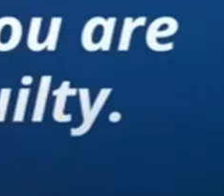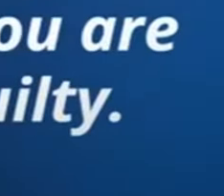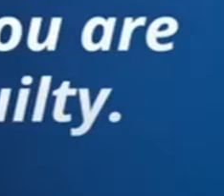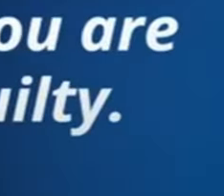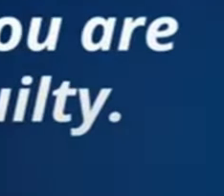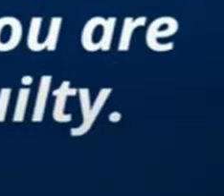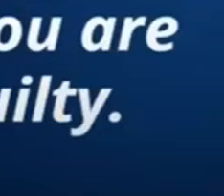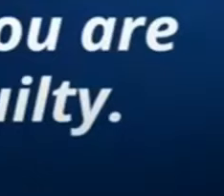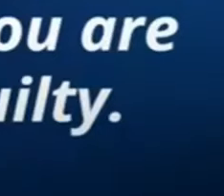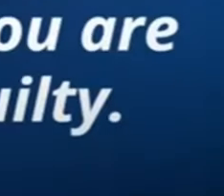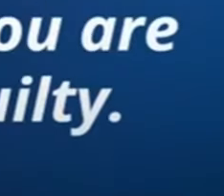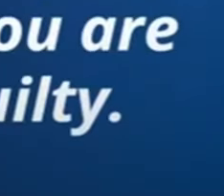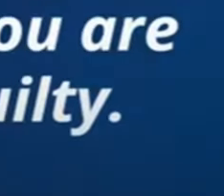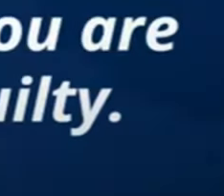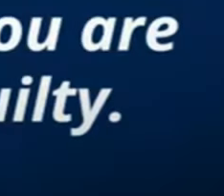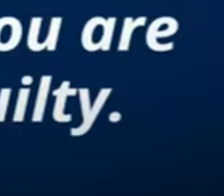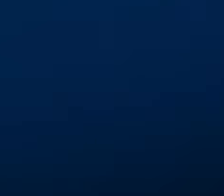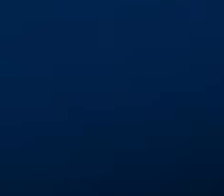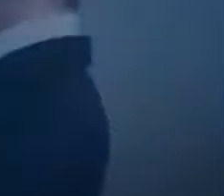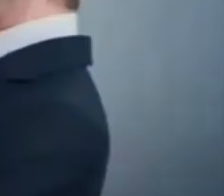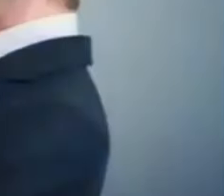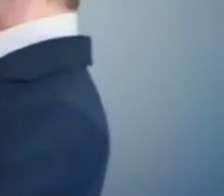conscience is subjective.